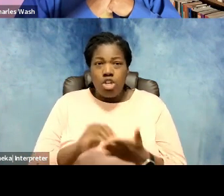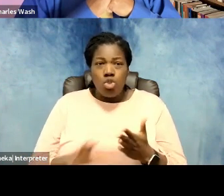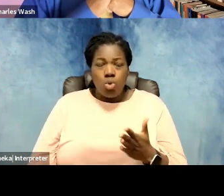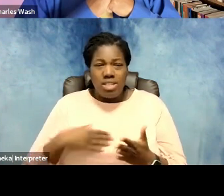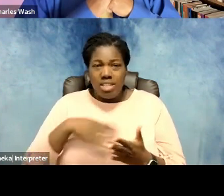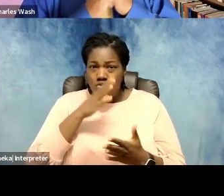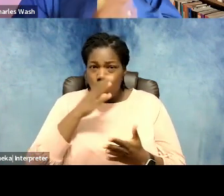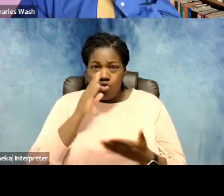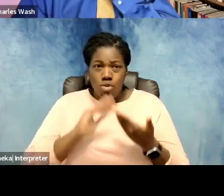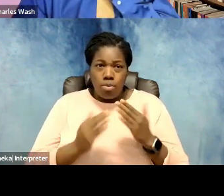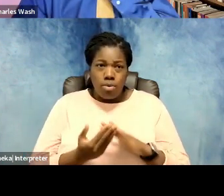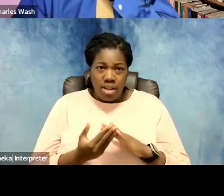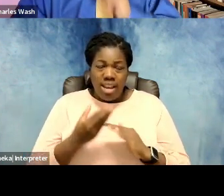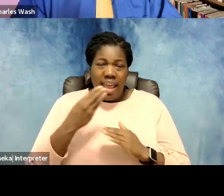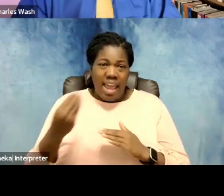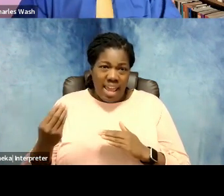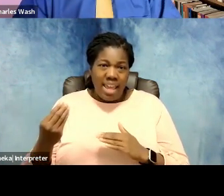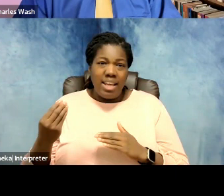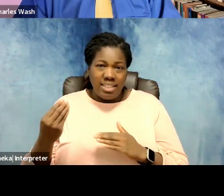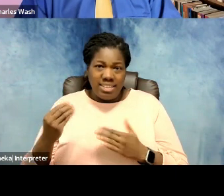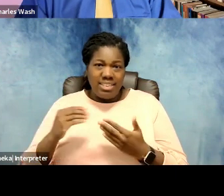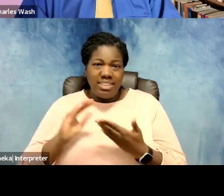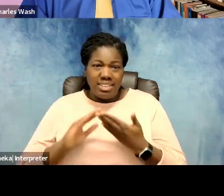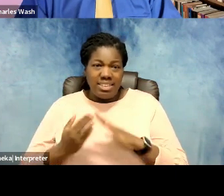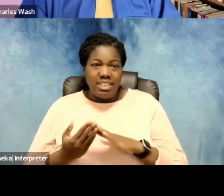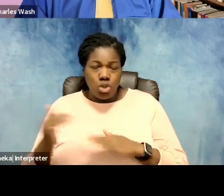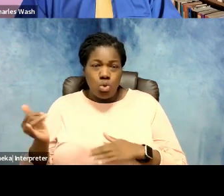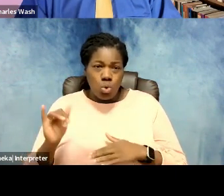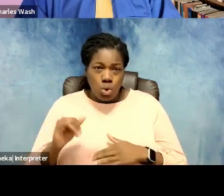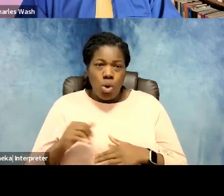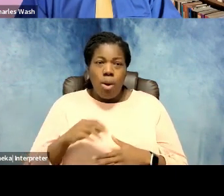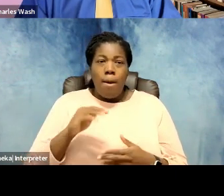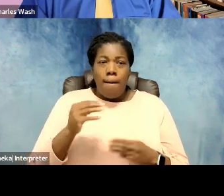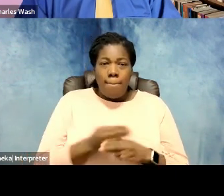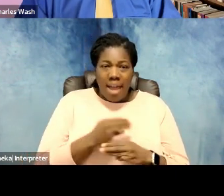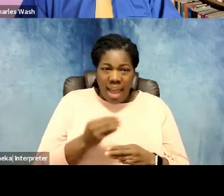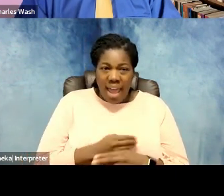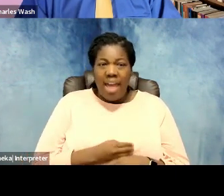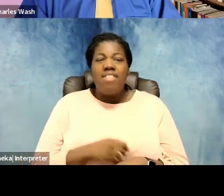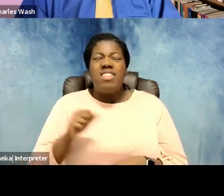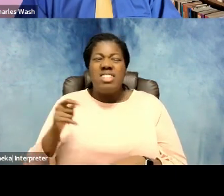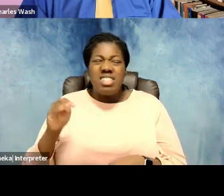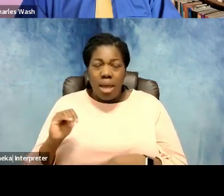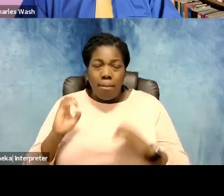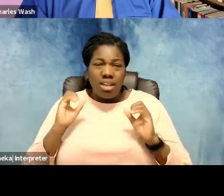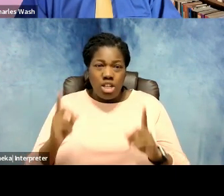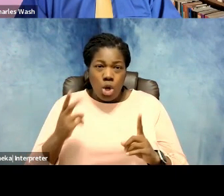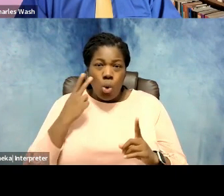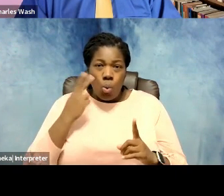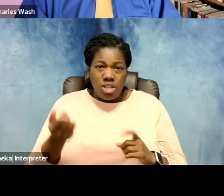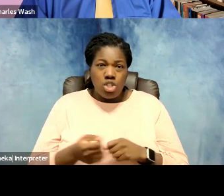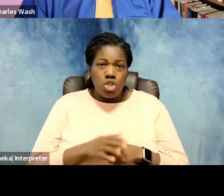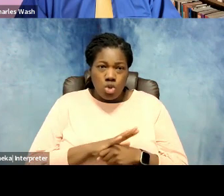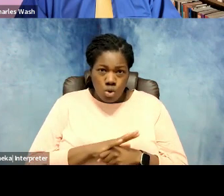communities in the inner city. And when you look at math and STEM and education, we see that this COVID canon